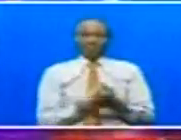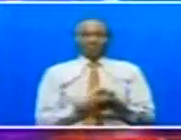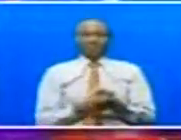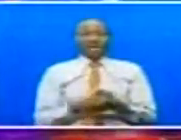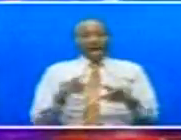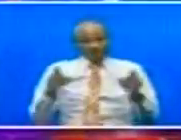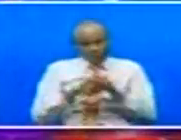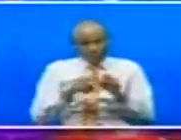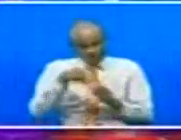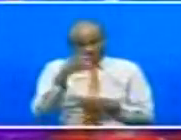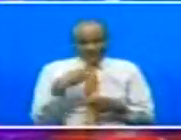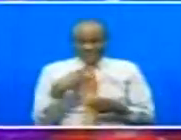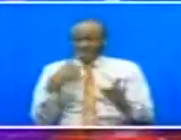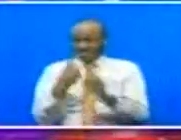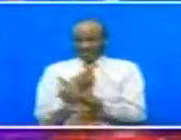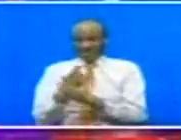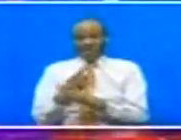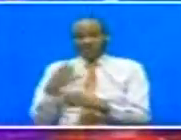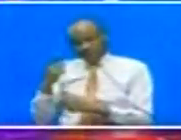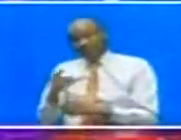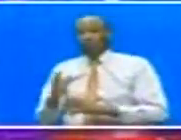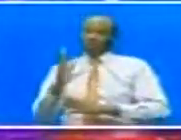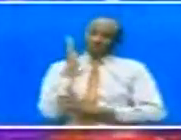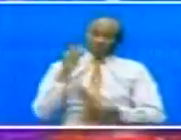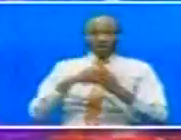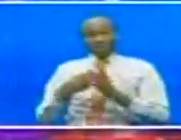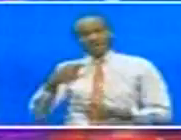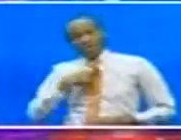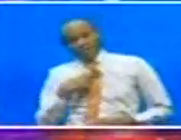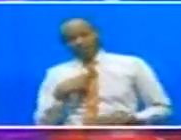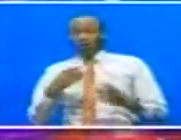had a series of ads, right, when he said Ulinzi unanza na mimi.